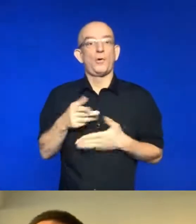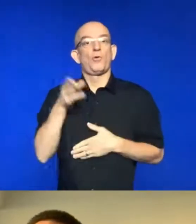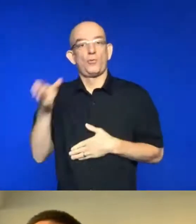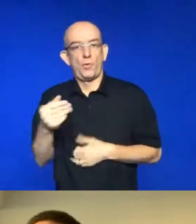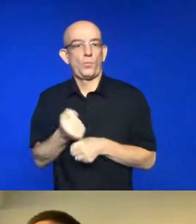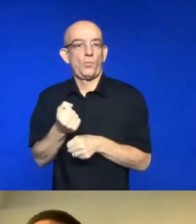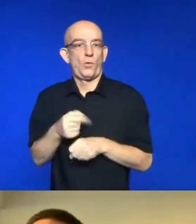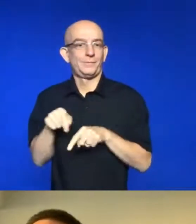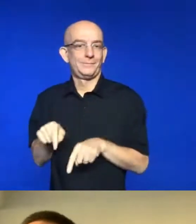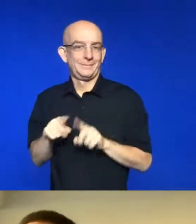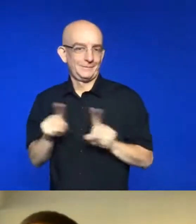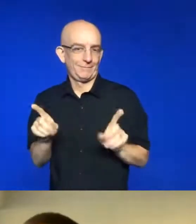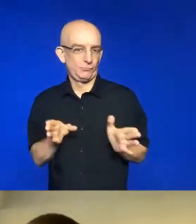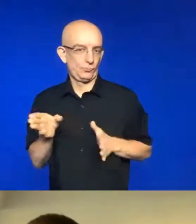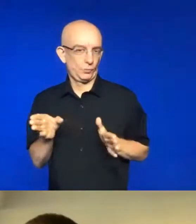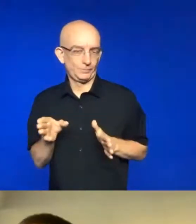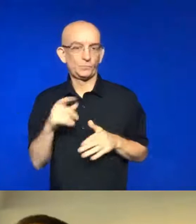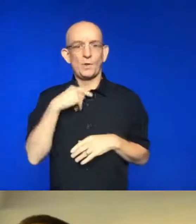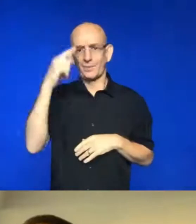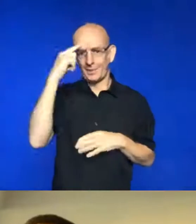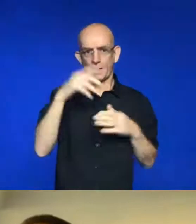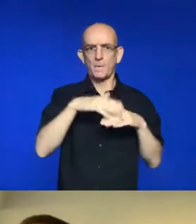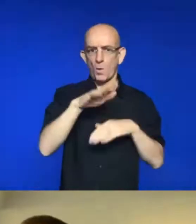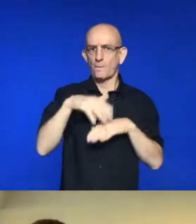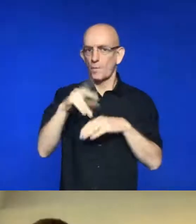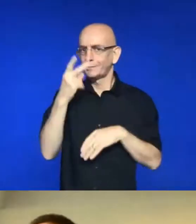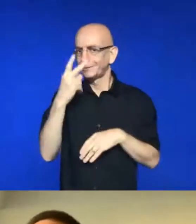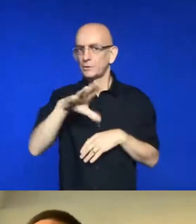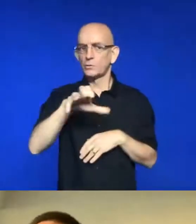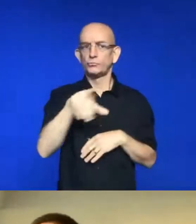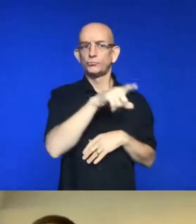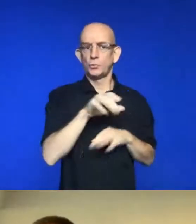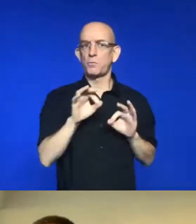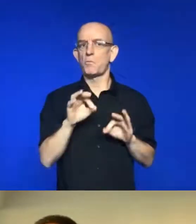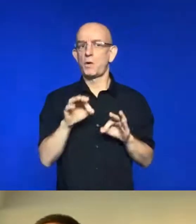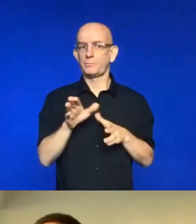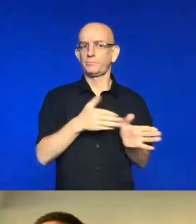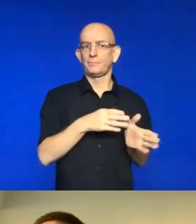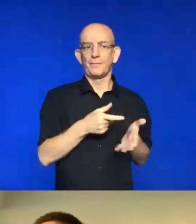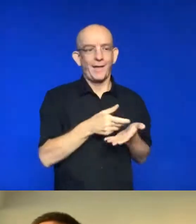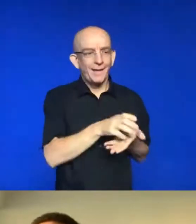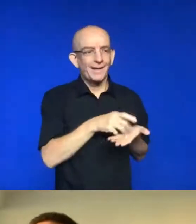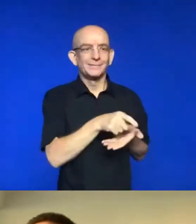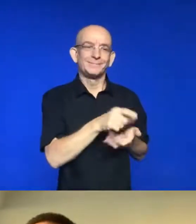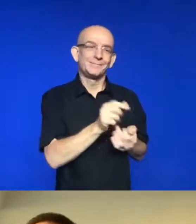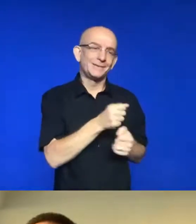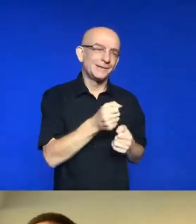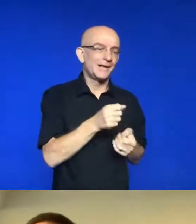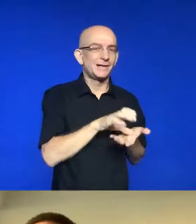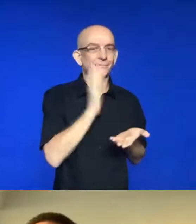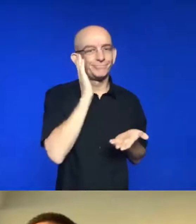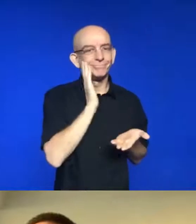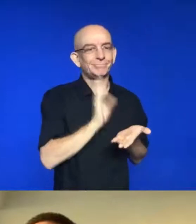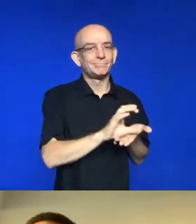easy, it's a challenge, but definitely if you want to support people with disability in the informal sector, a disability support